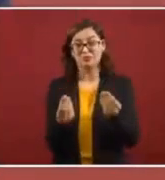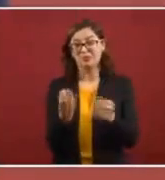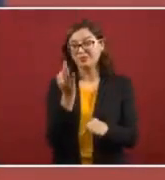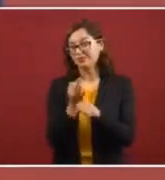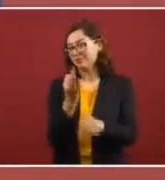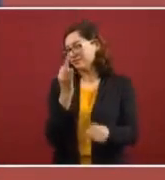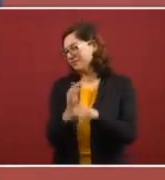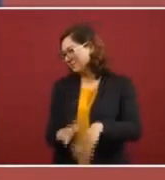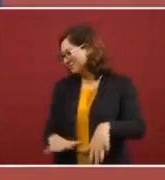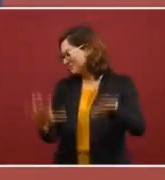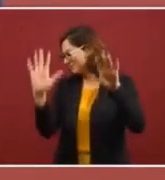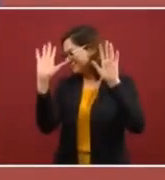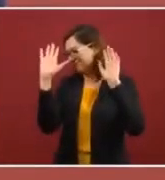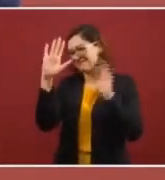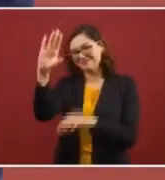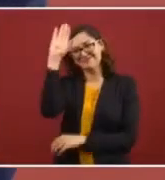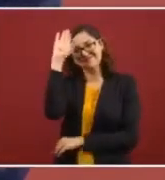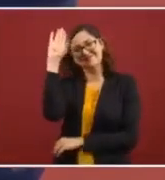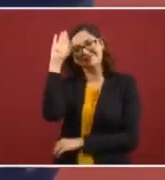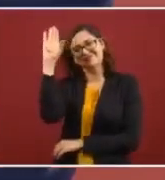how would we be looking right now?